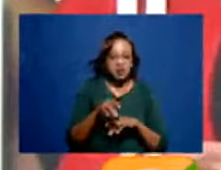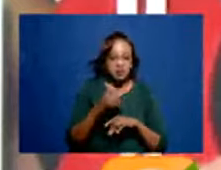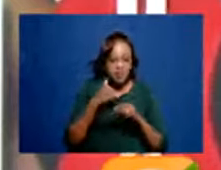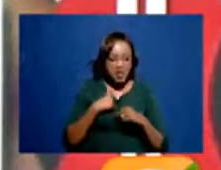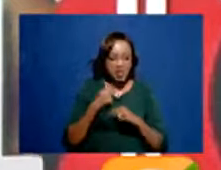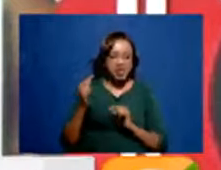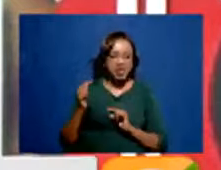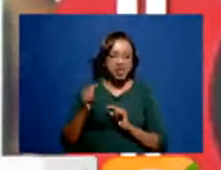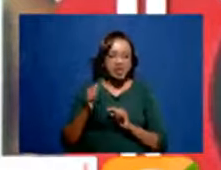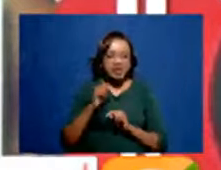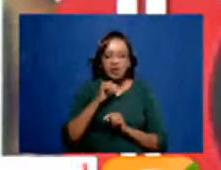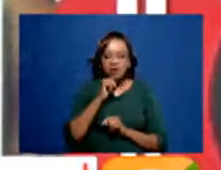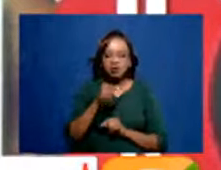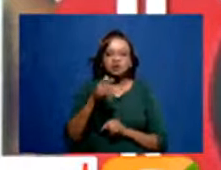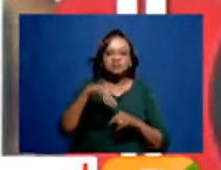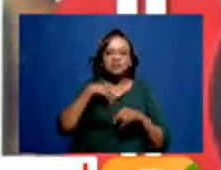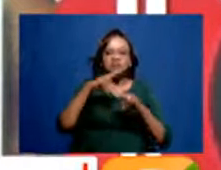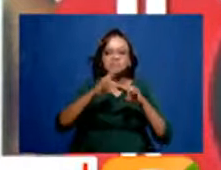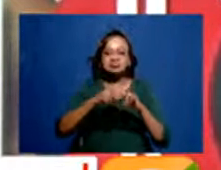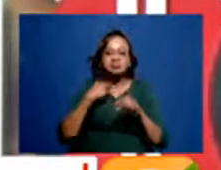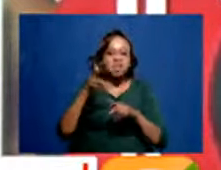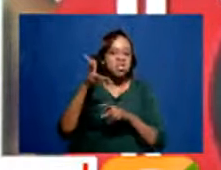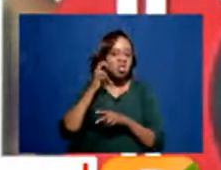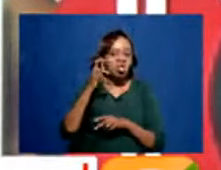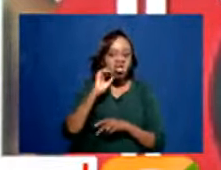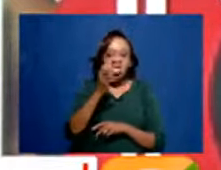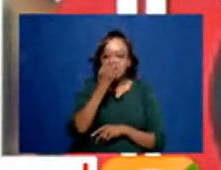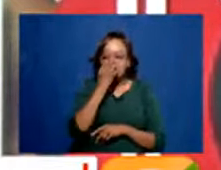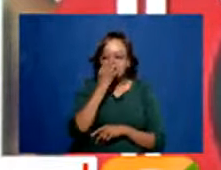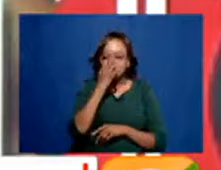was not going to sit and listen to Ruto's lies